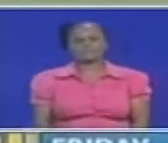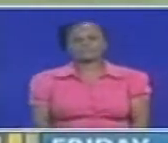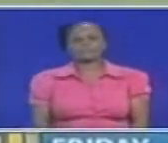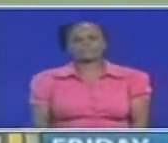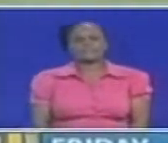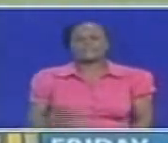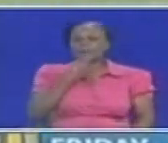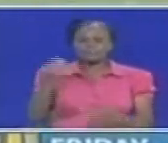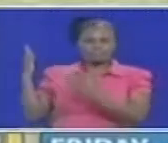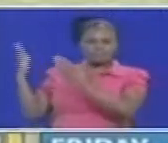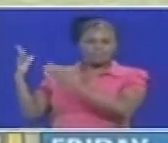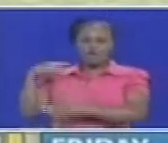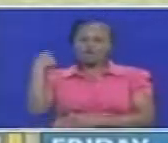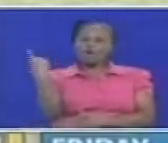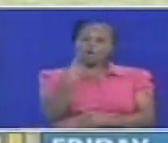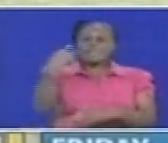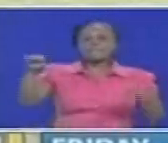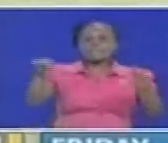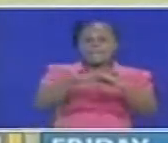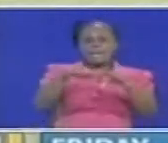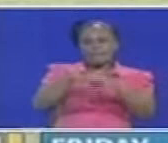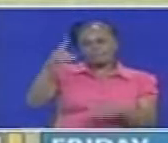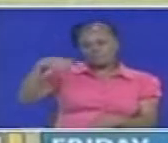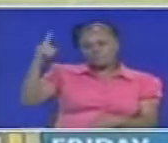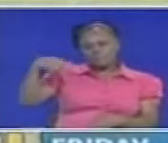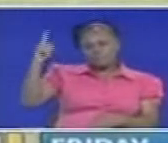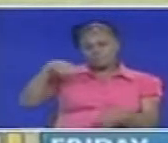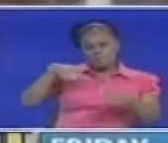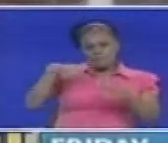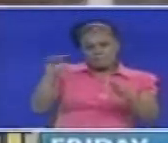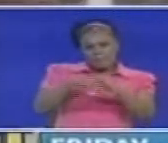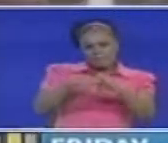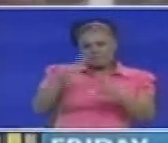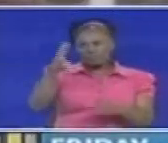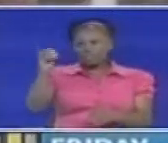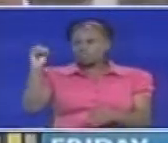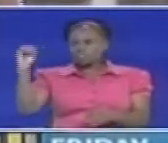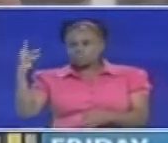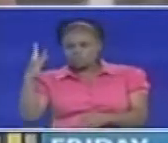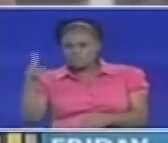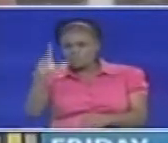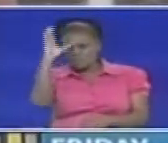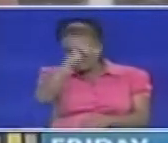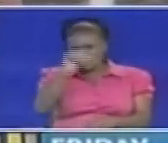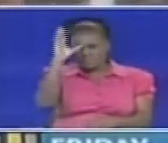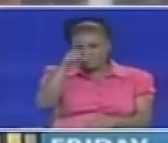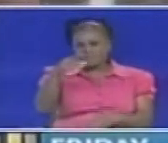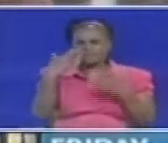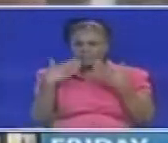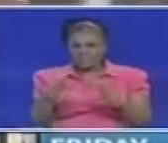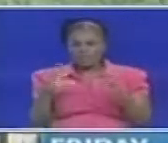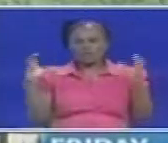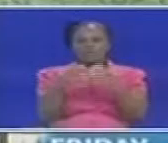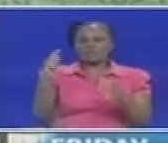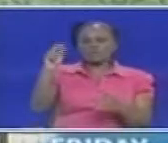Dennis Oliech is the only remaining member of a successful squad of 2004, who despite missing to reach the second round, finished third in their group in